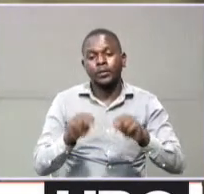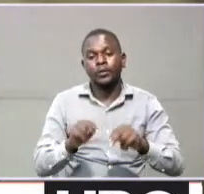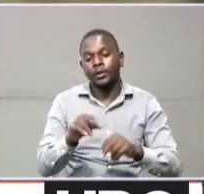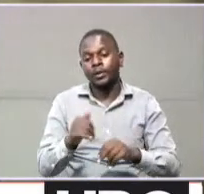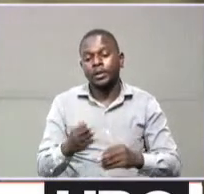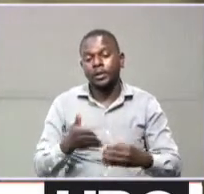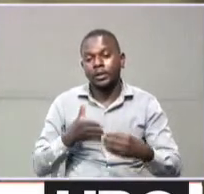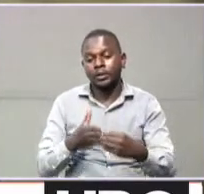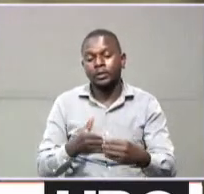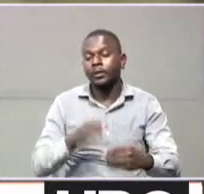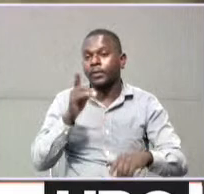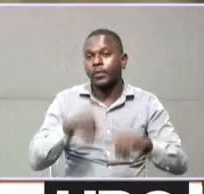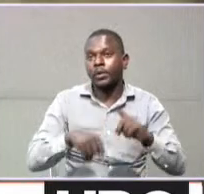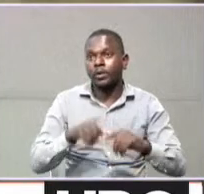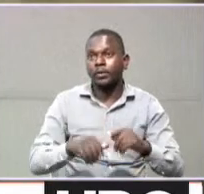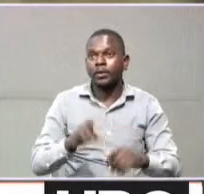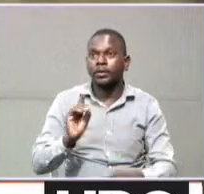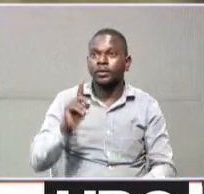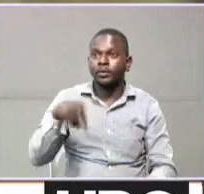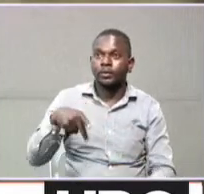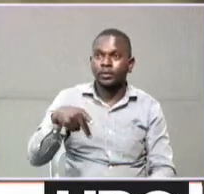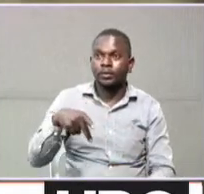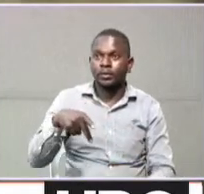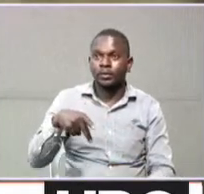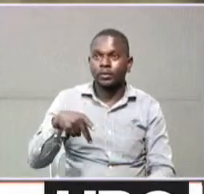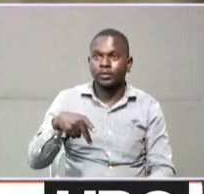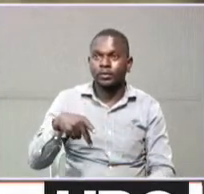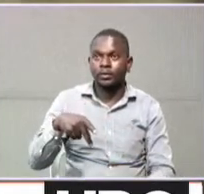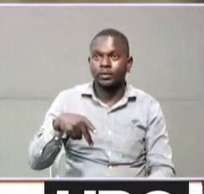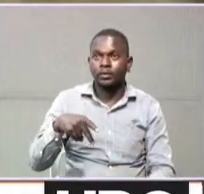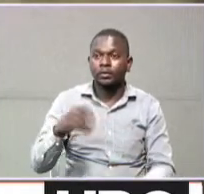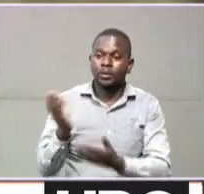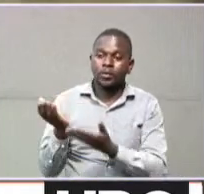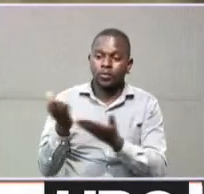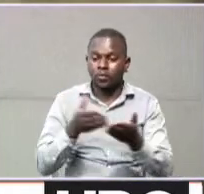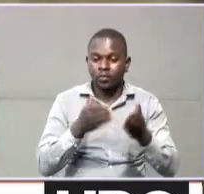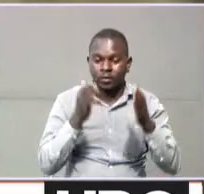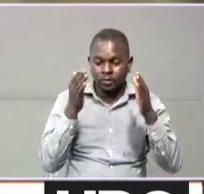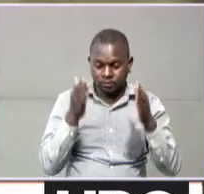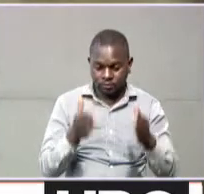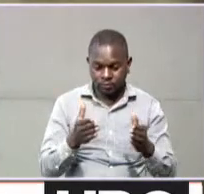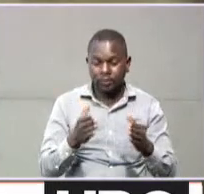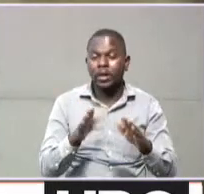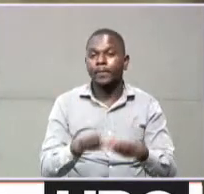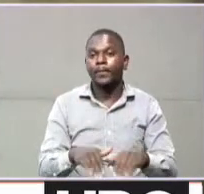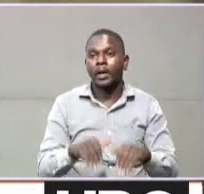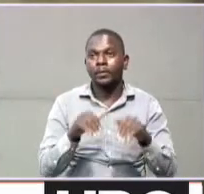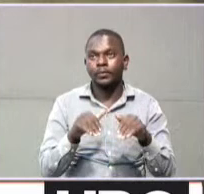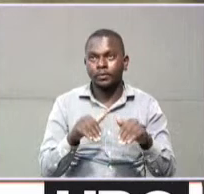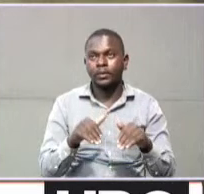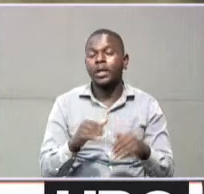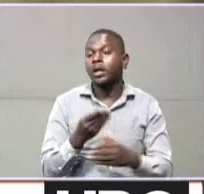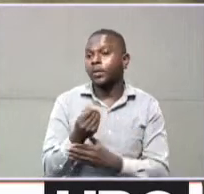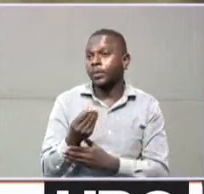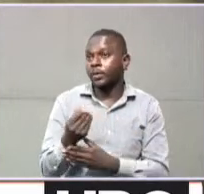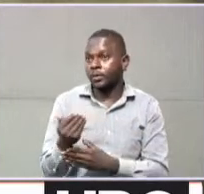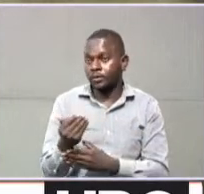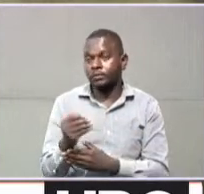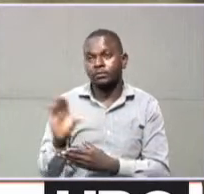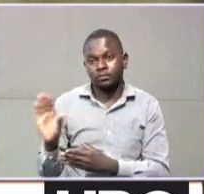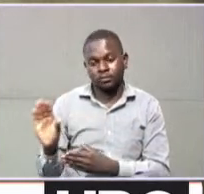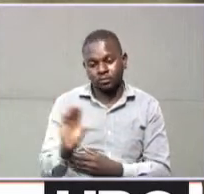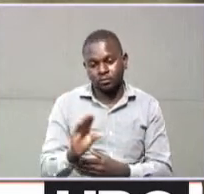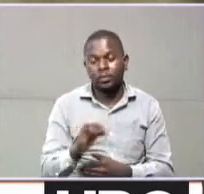leadership of the political particle dp has been brought to the attention of this house the money we shall